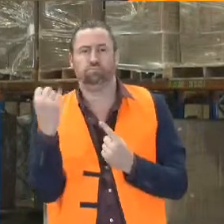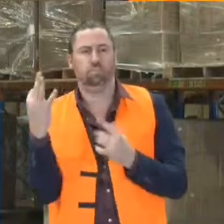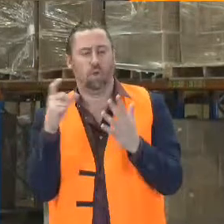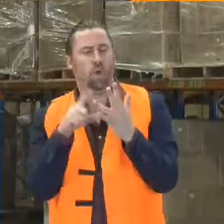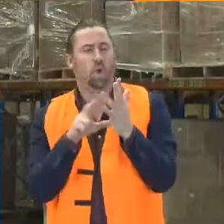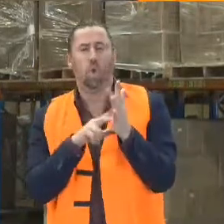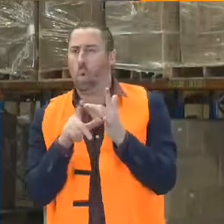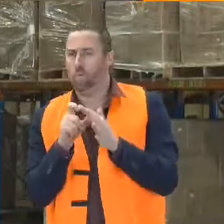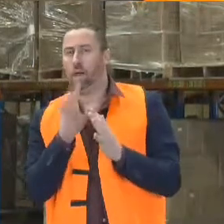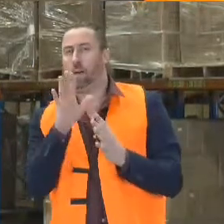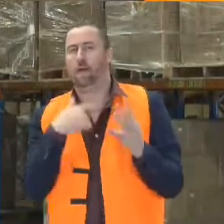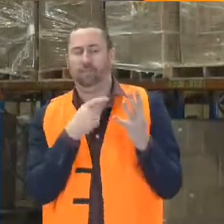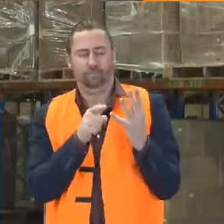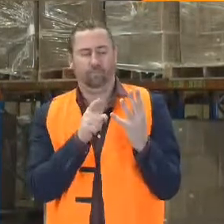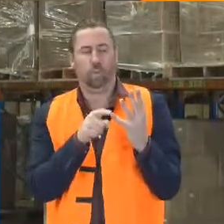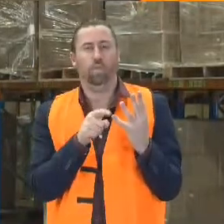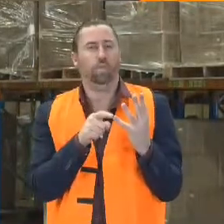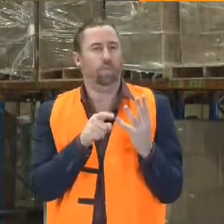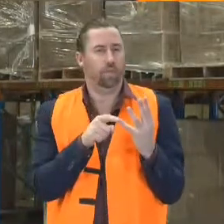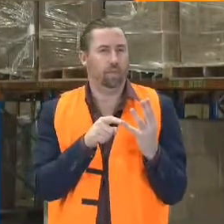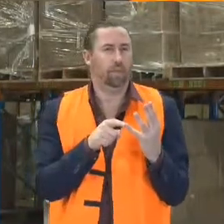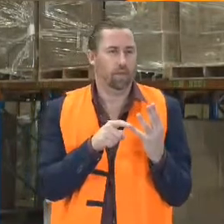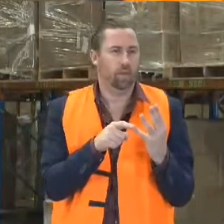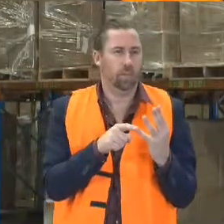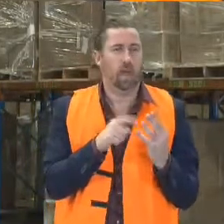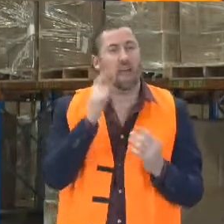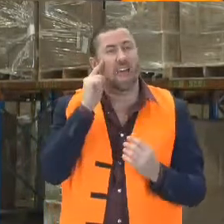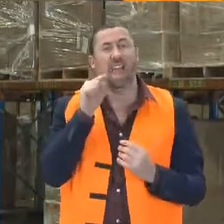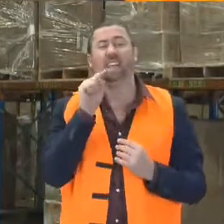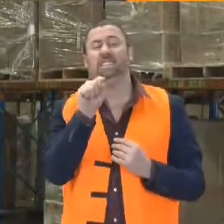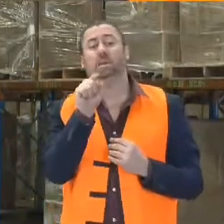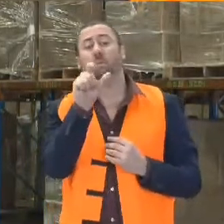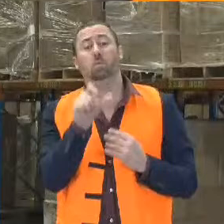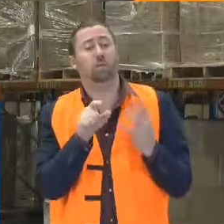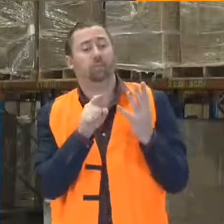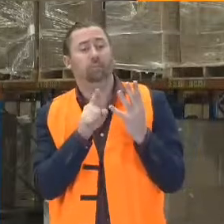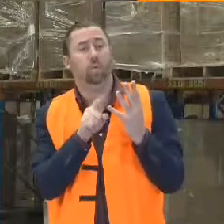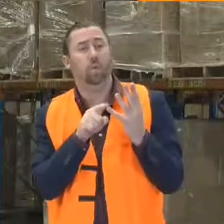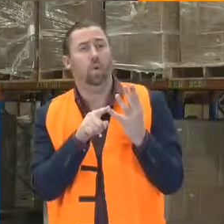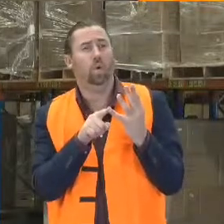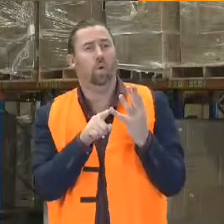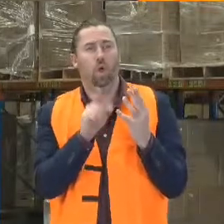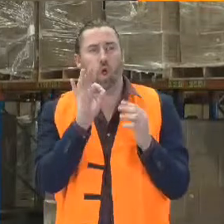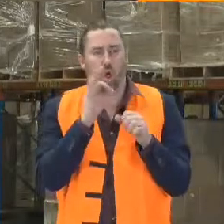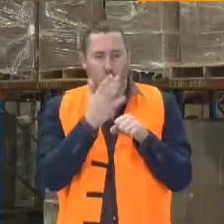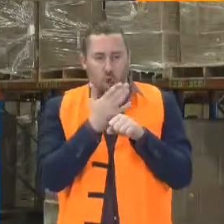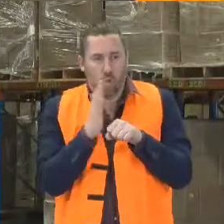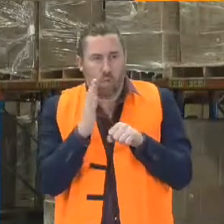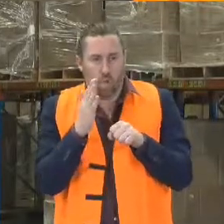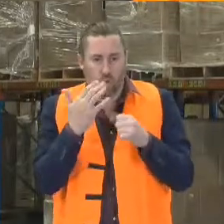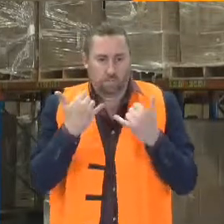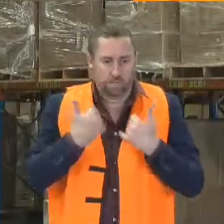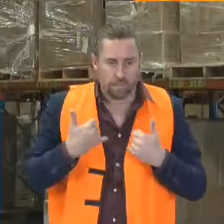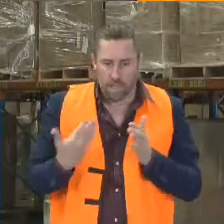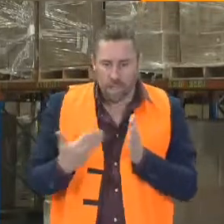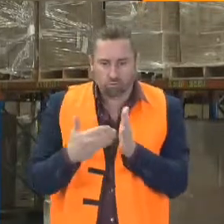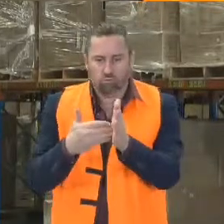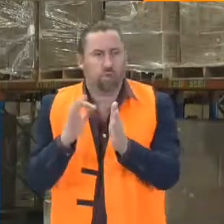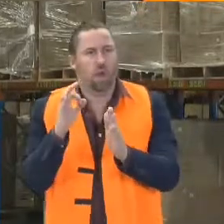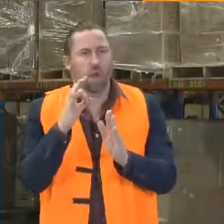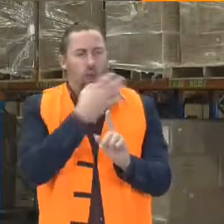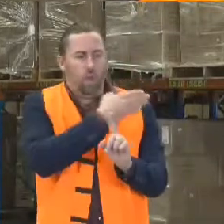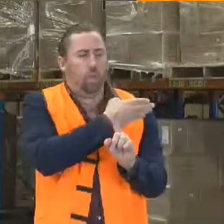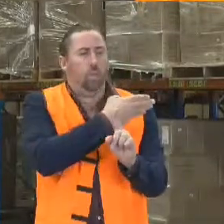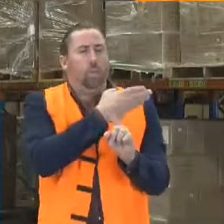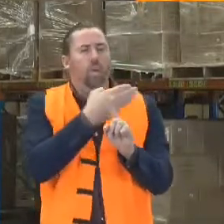still waiting on the 4th result, but we understand that 4th patient hasn't had any new symptoms. It's just been a continuation